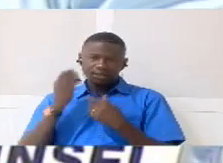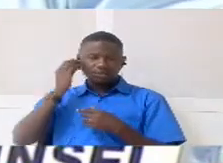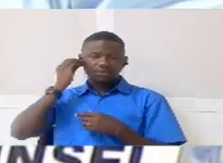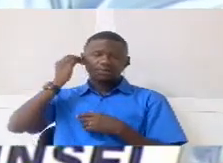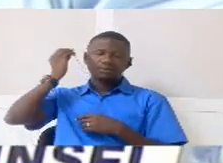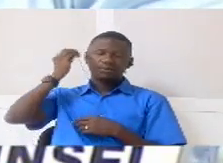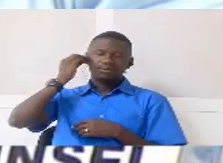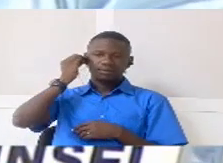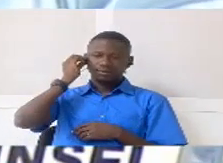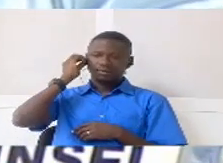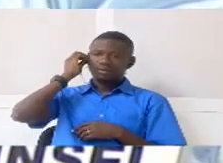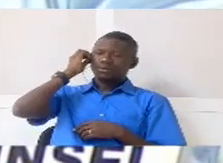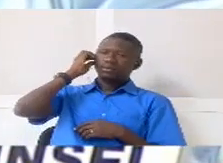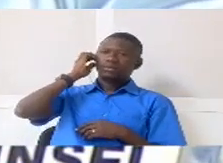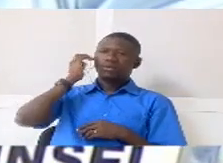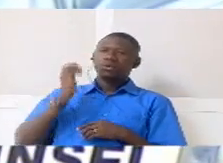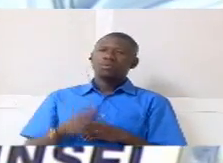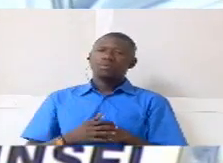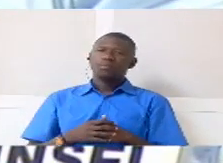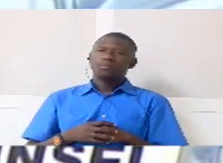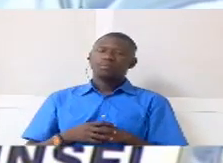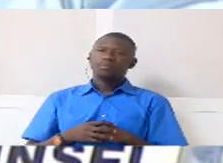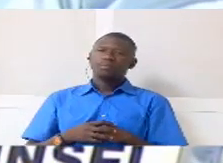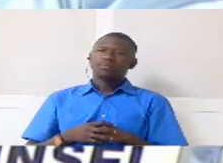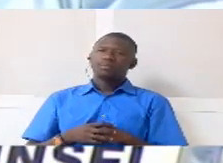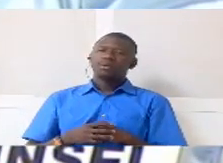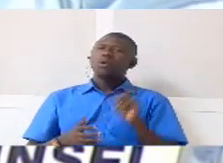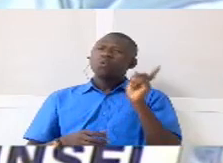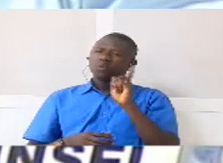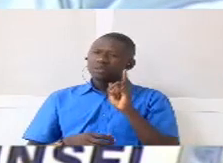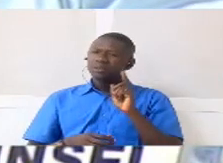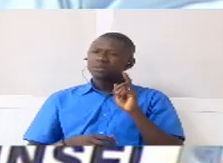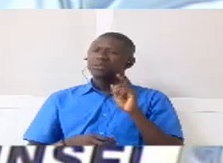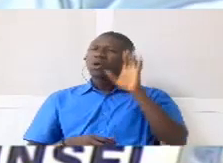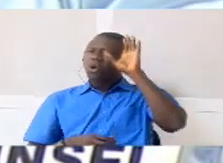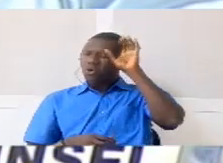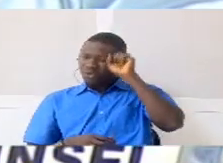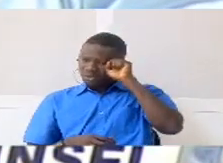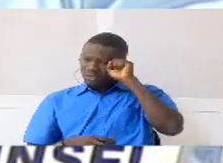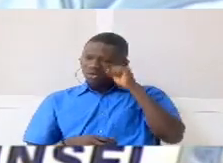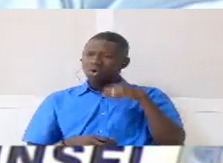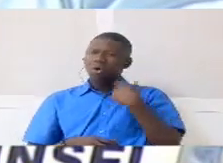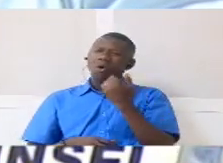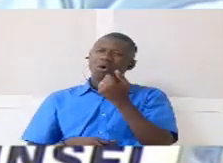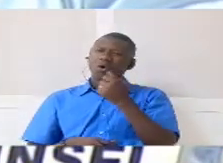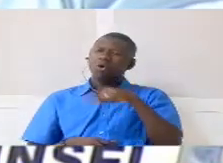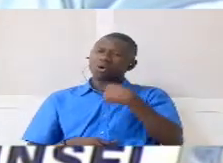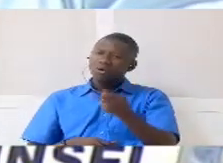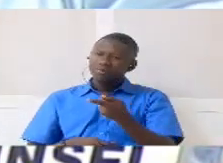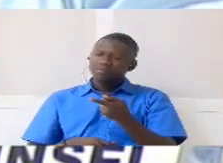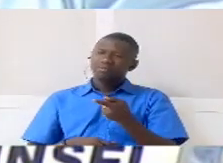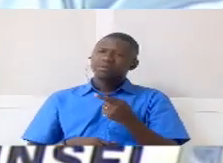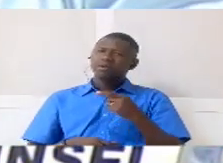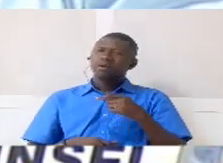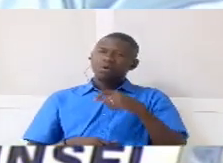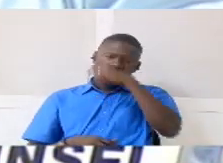what is the understanding of the officers and staff of the Gambia